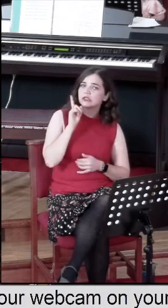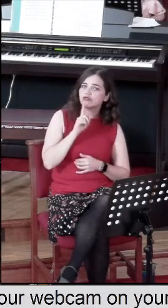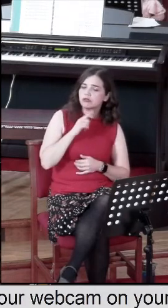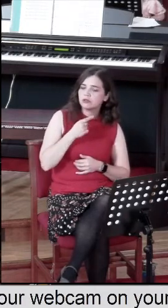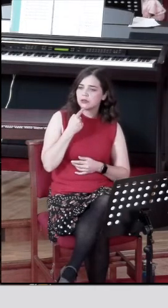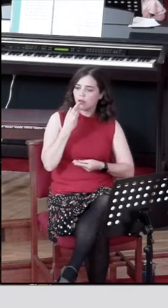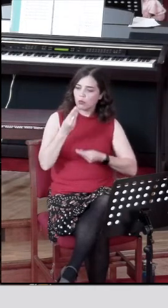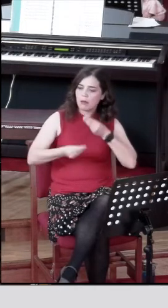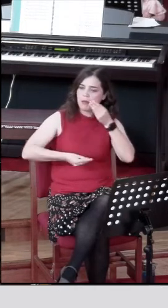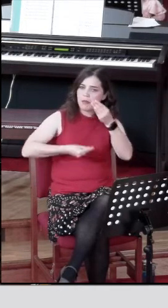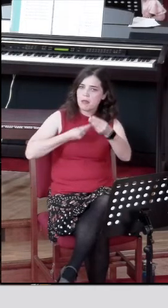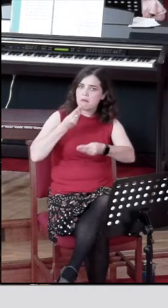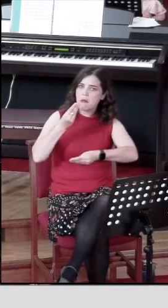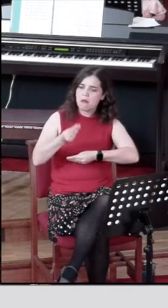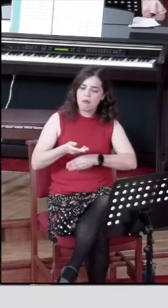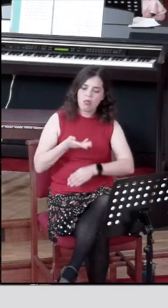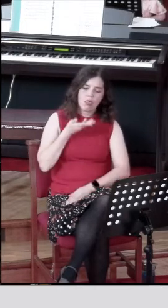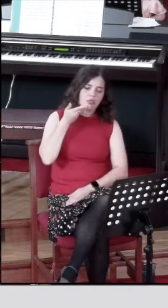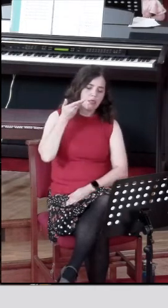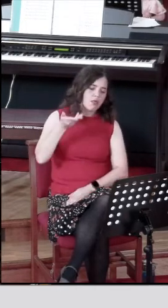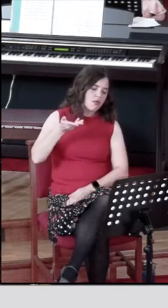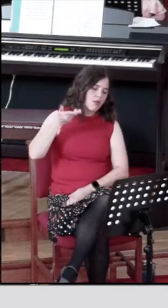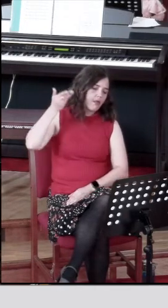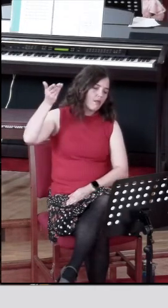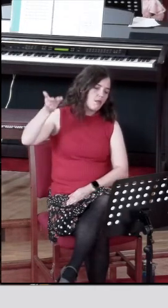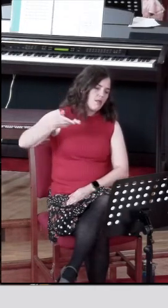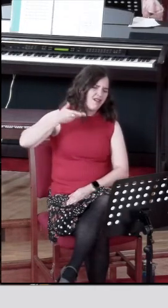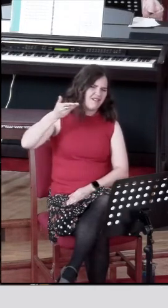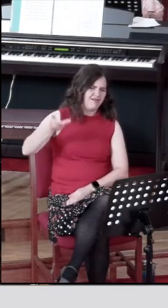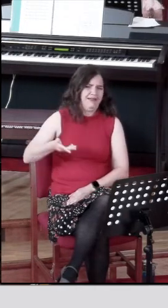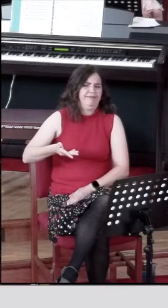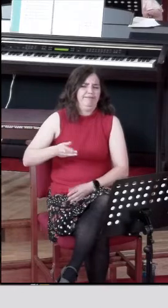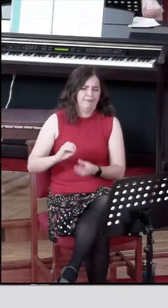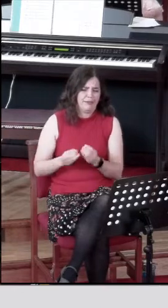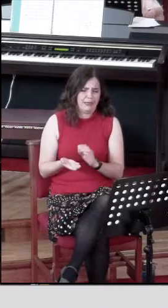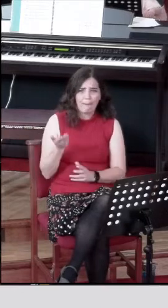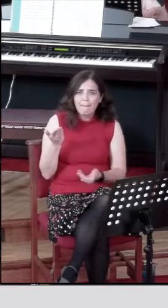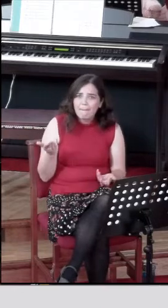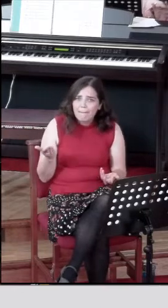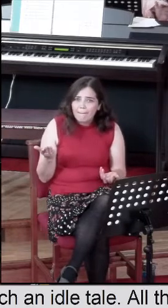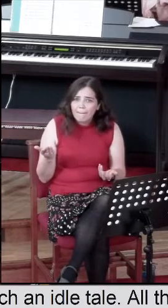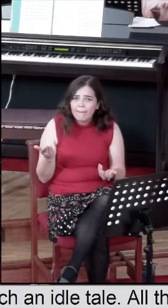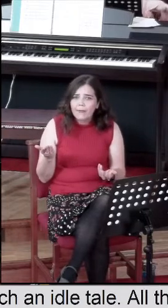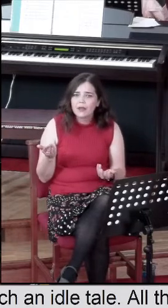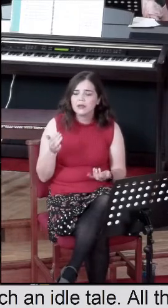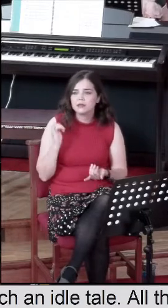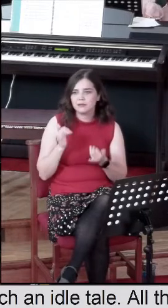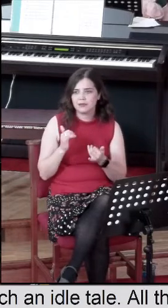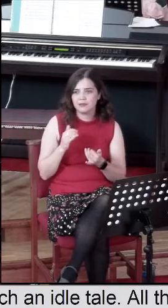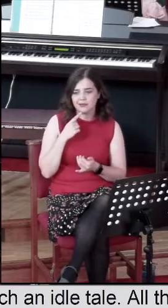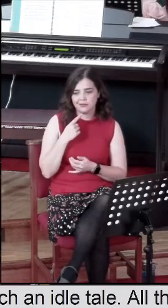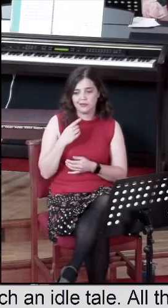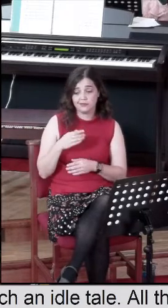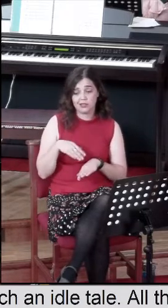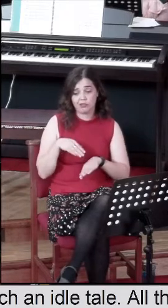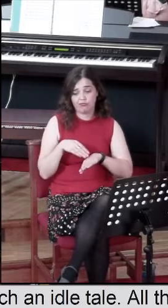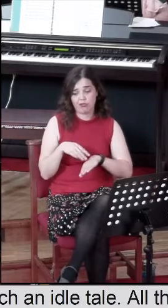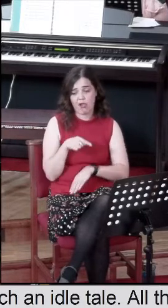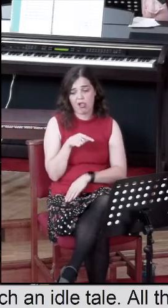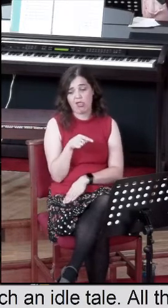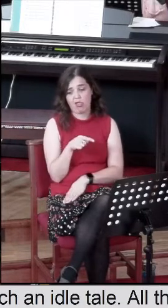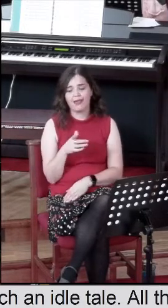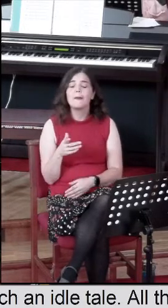stories, don't they? They tell tales, that things that didn't happen. Sometimes they say that to get somebody into trouble, which is not very